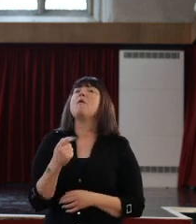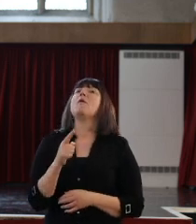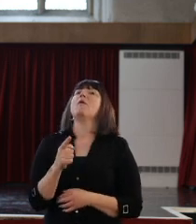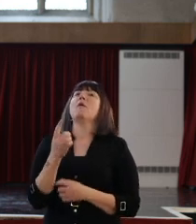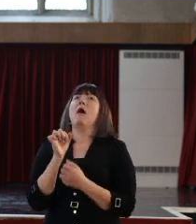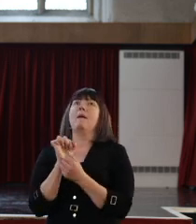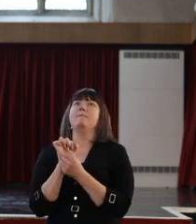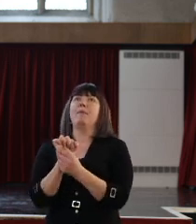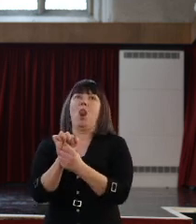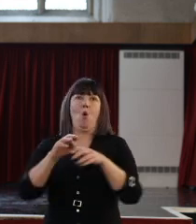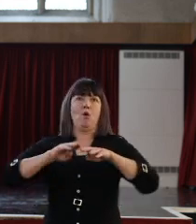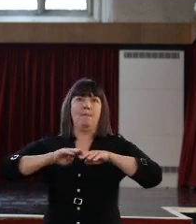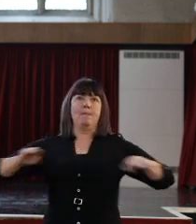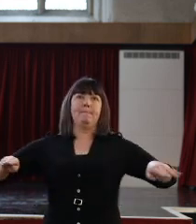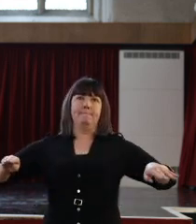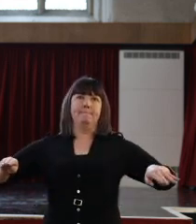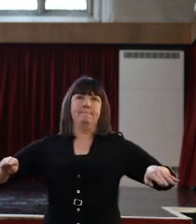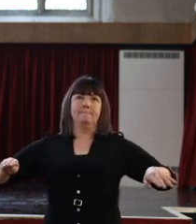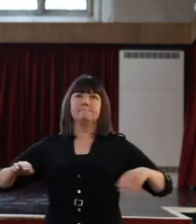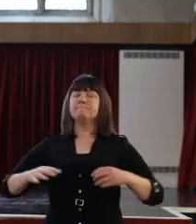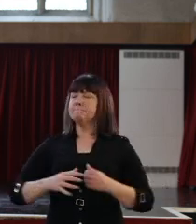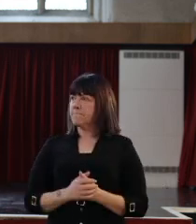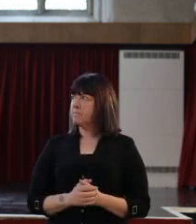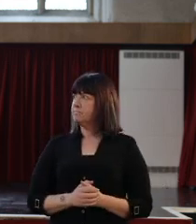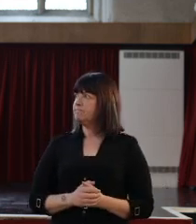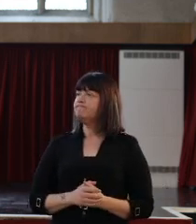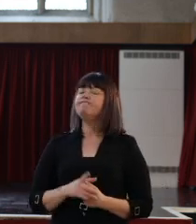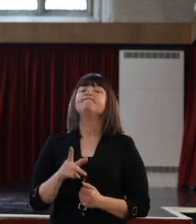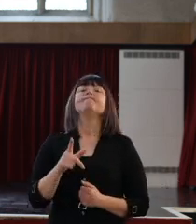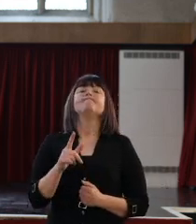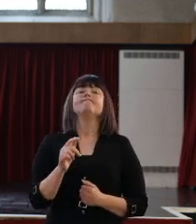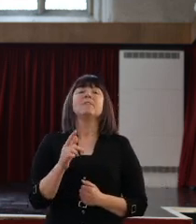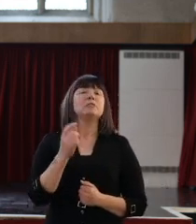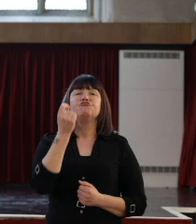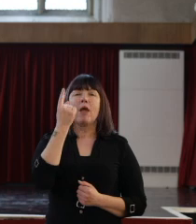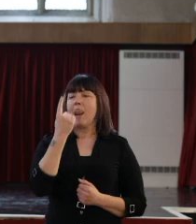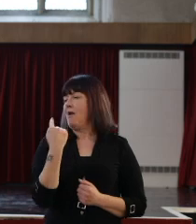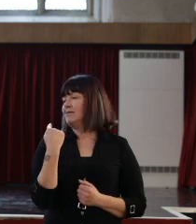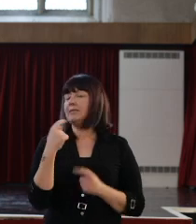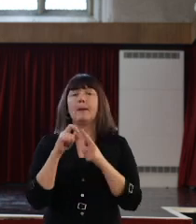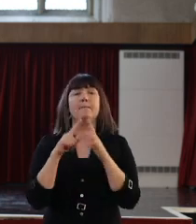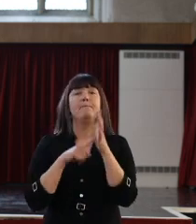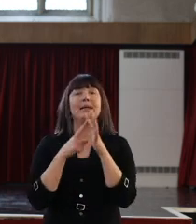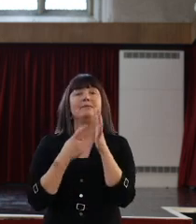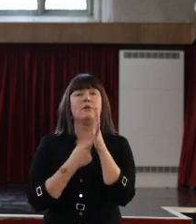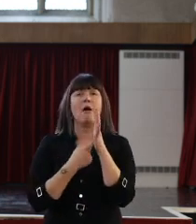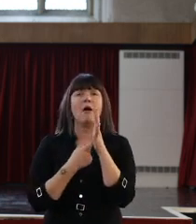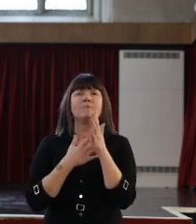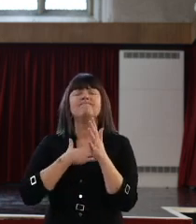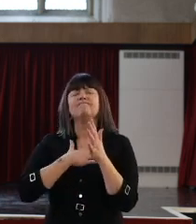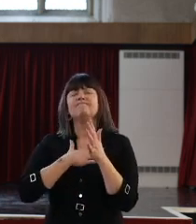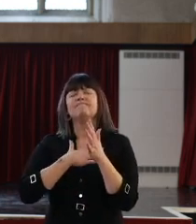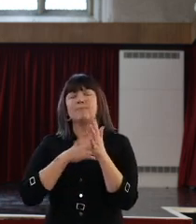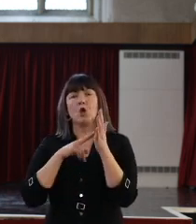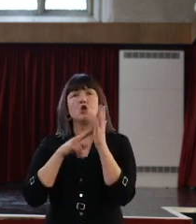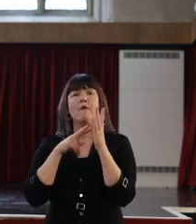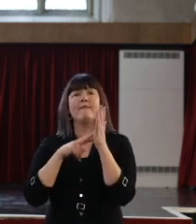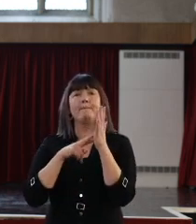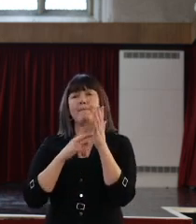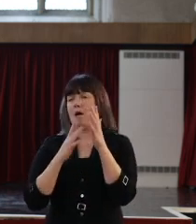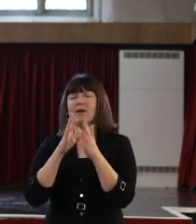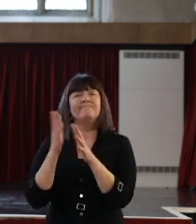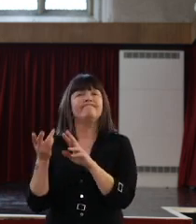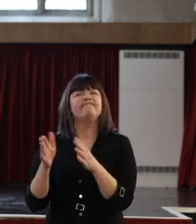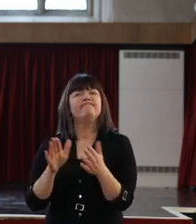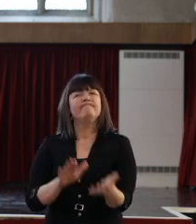as I was writing this speech that Peter passed away in November last year. God nourish and cherish his